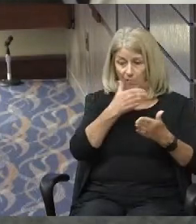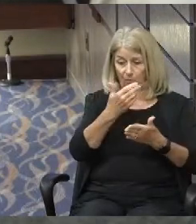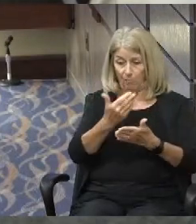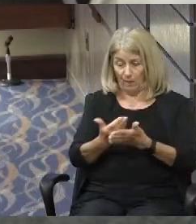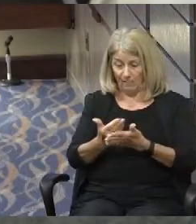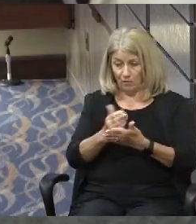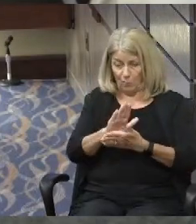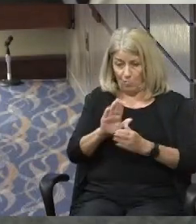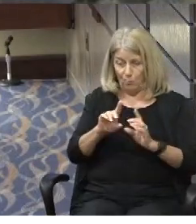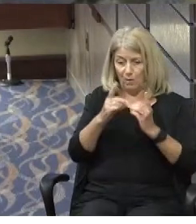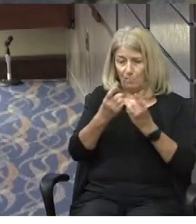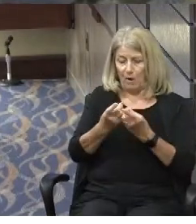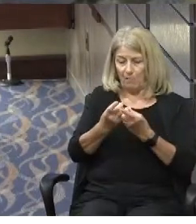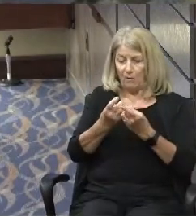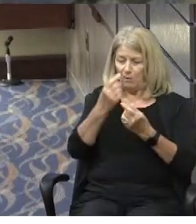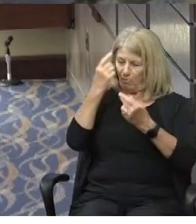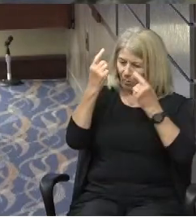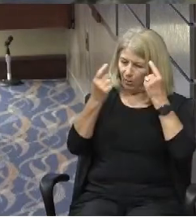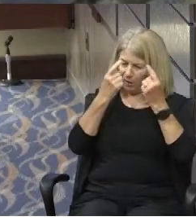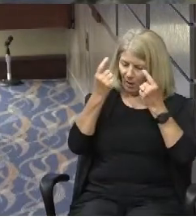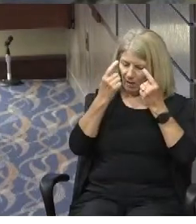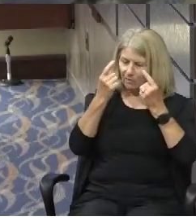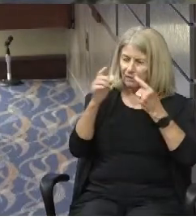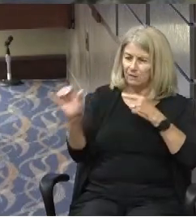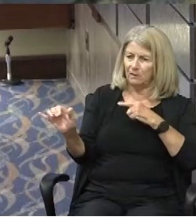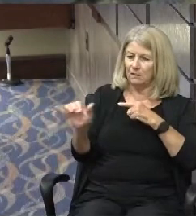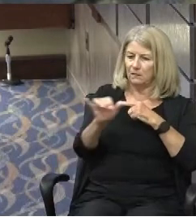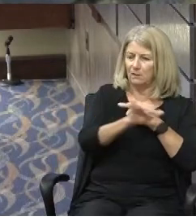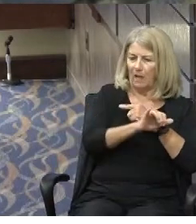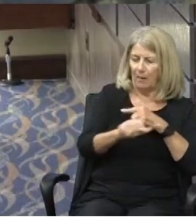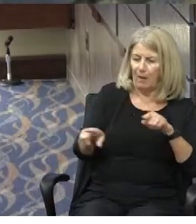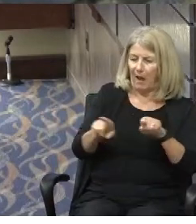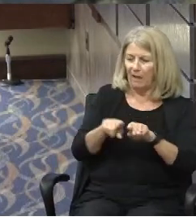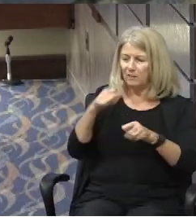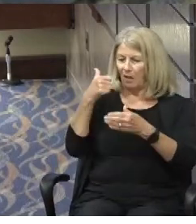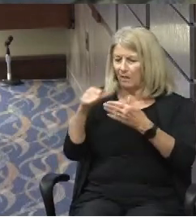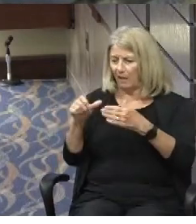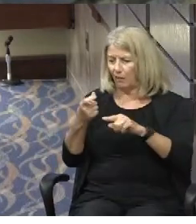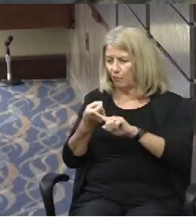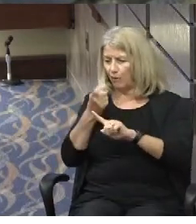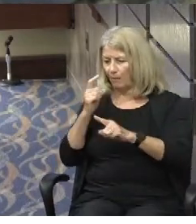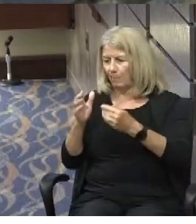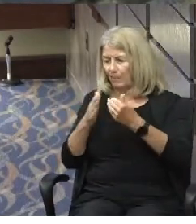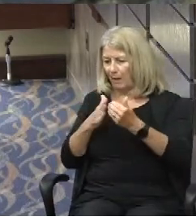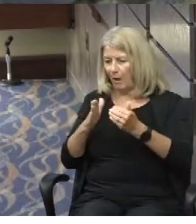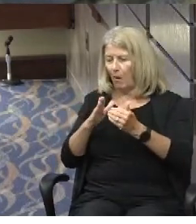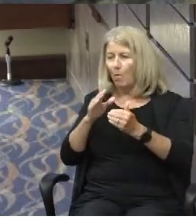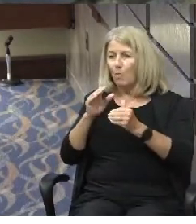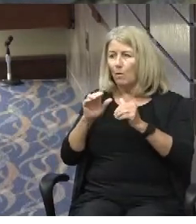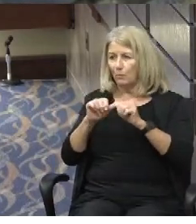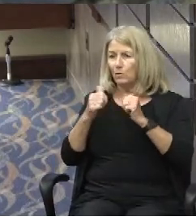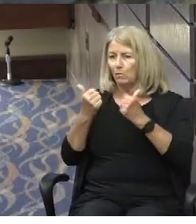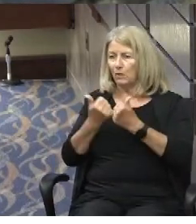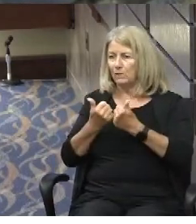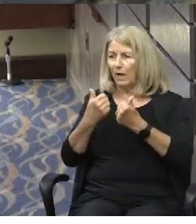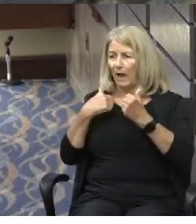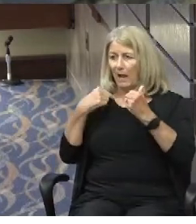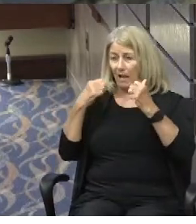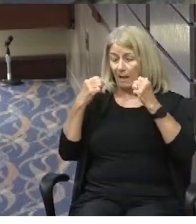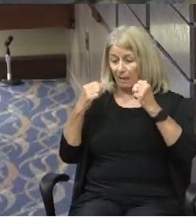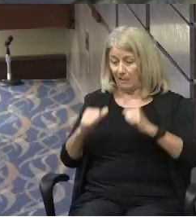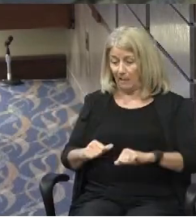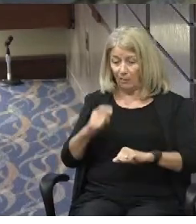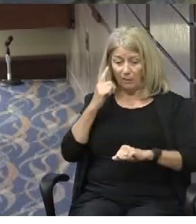much thought process behind it as you would a letter coming from a neighborhood association, because I can think of 2 or 3 areas in